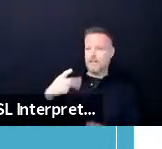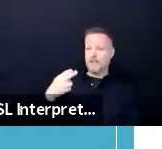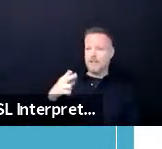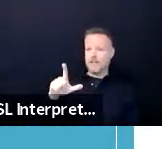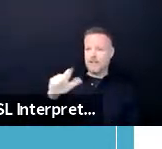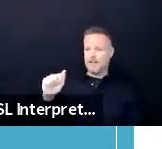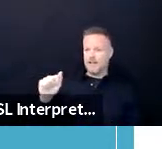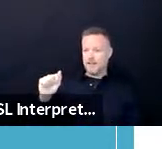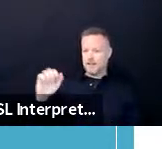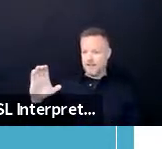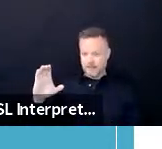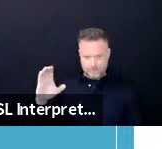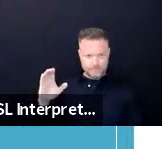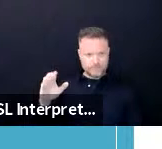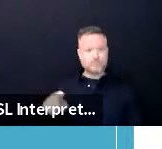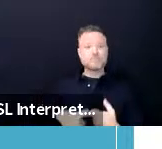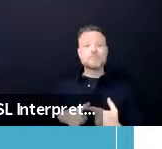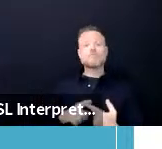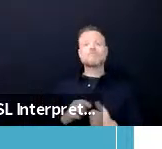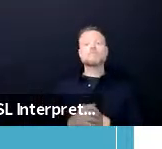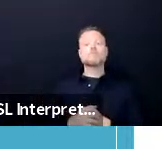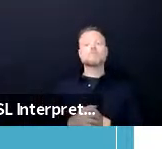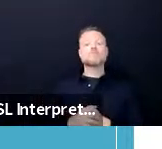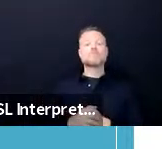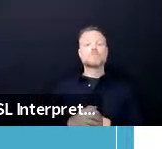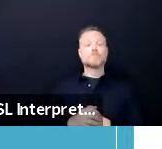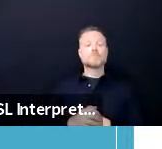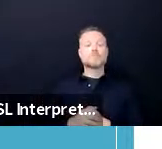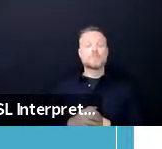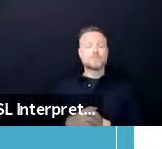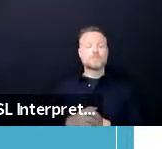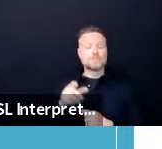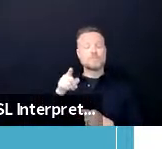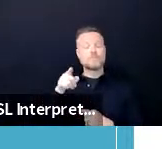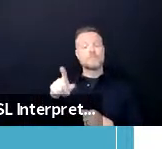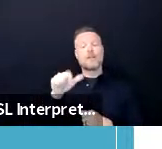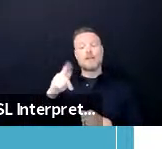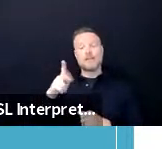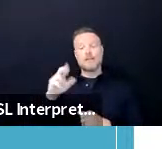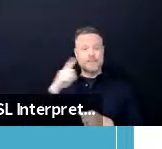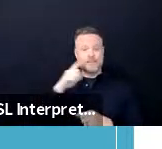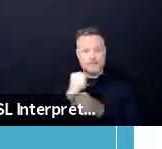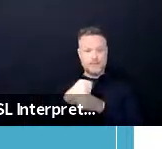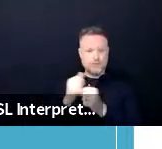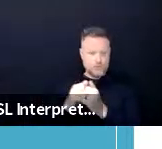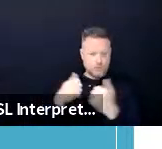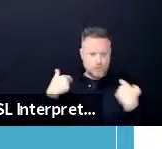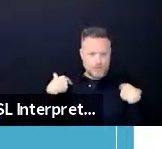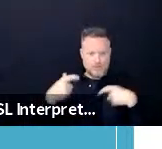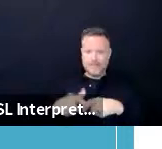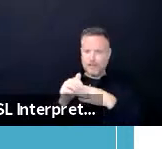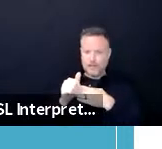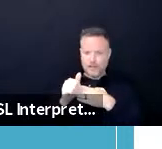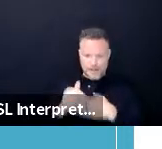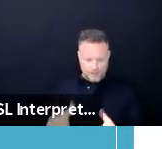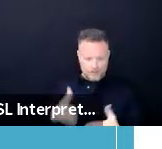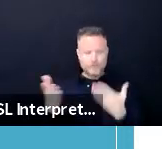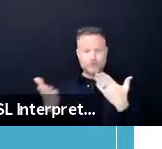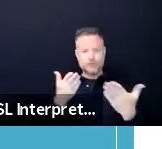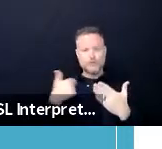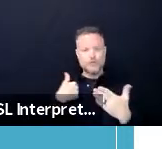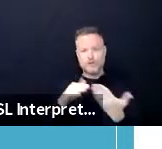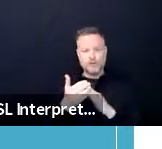So the COVID-19 stakeholders is created from Latino leaders, Latino organizations that serve our